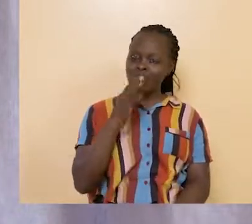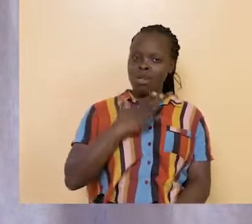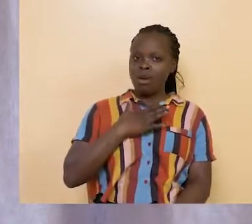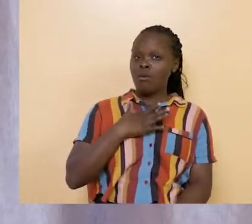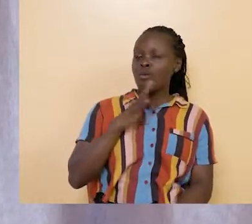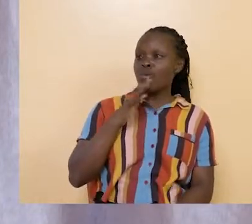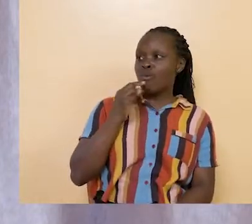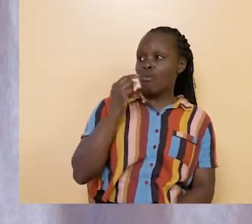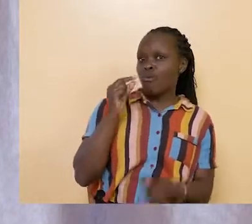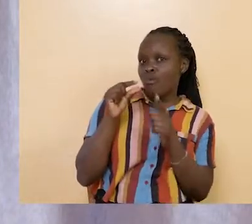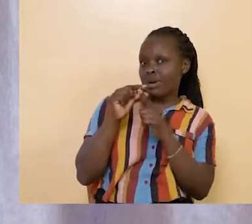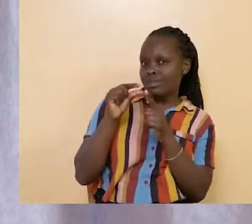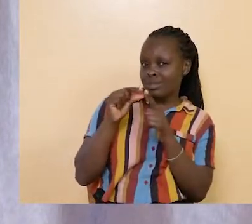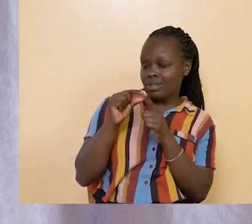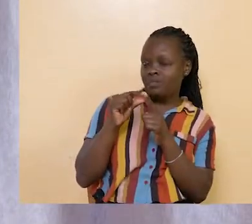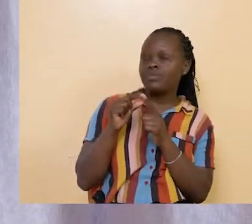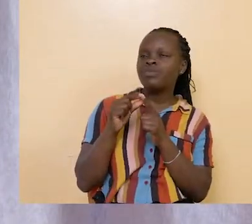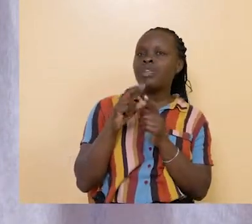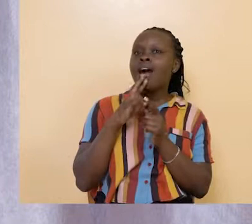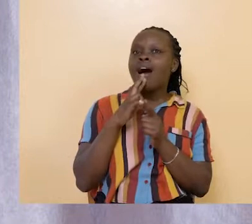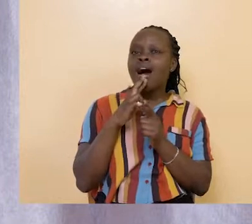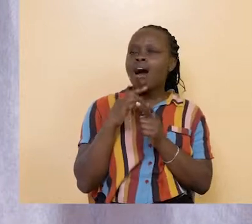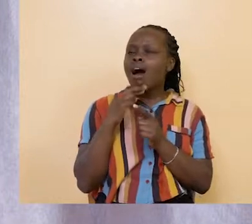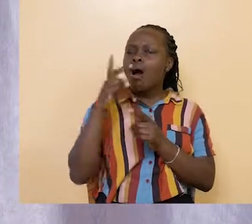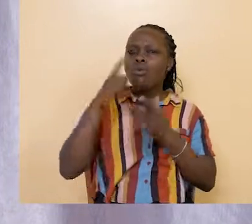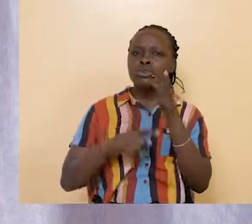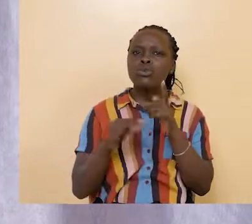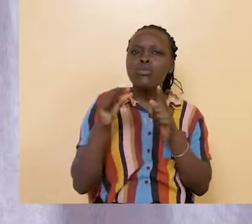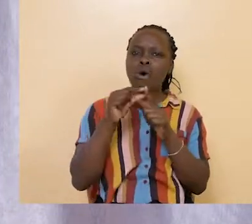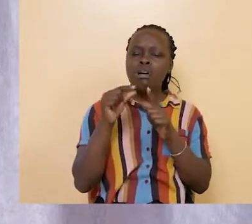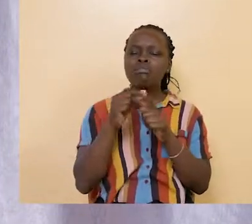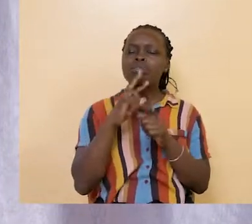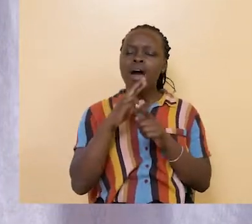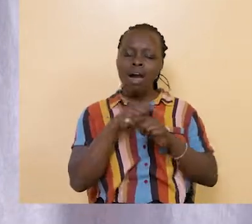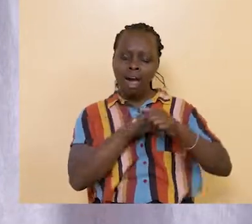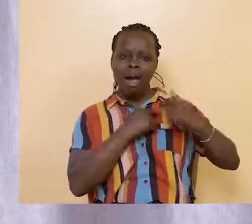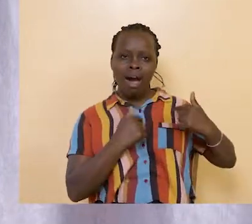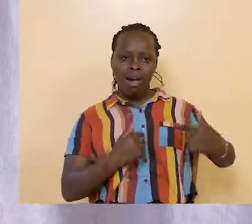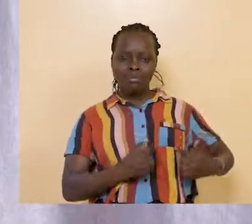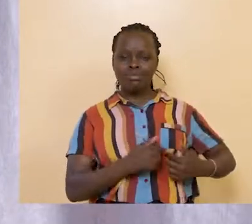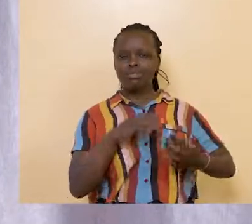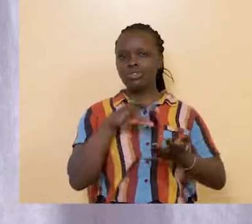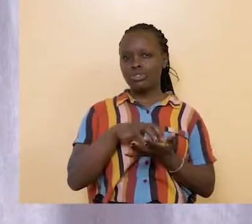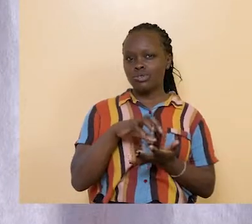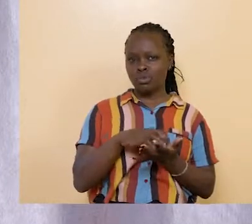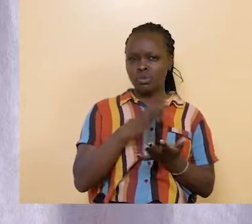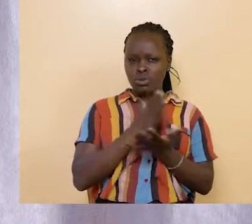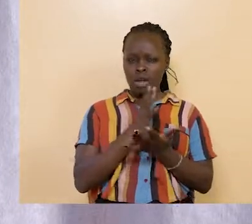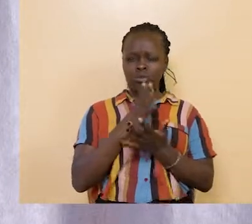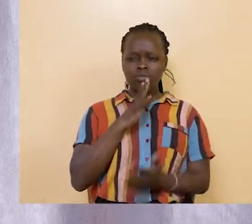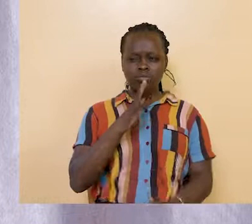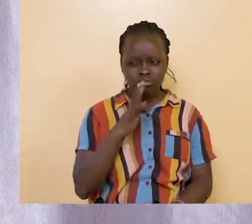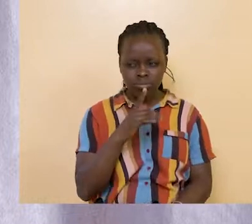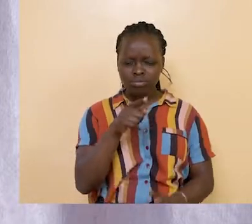Our words, as I said in our second point, are our words are a heart issue. Our words truly expose what's